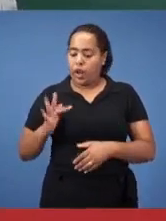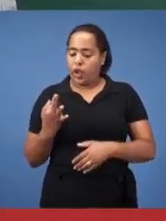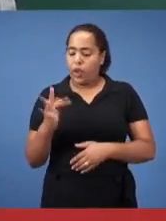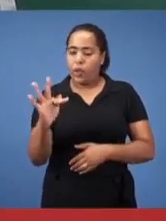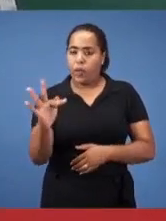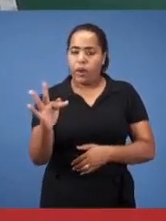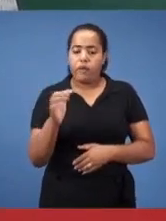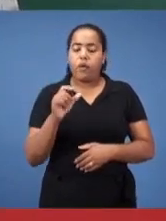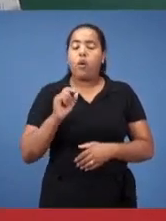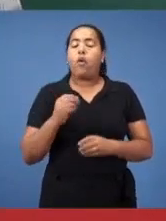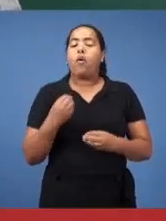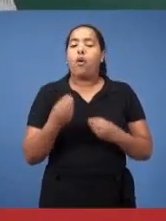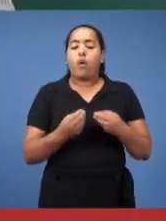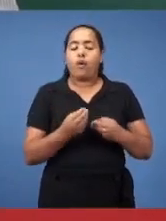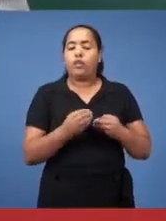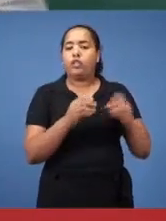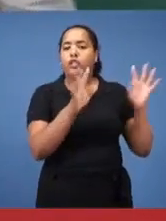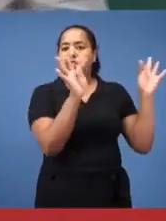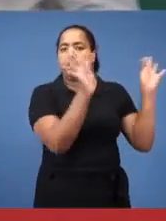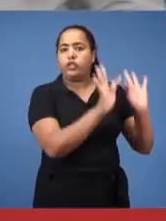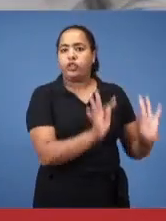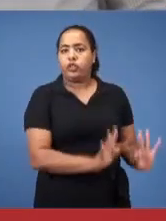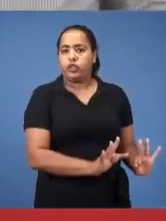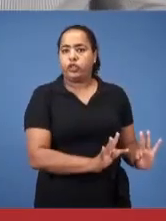the soon at the church of